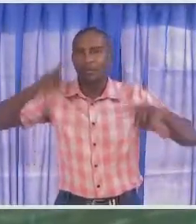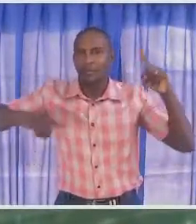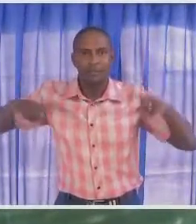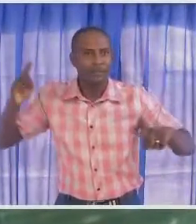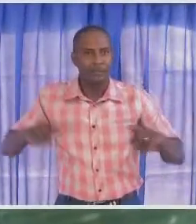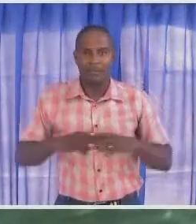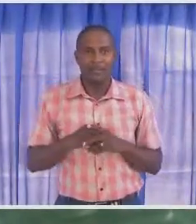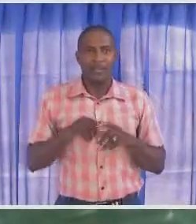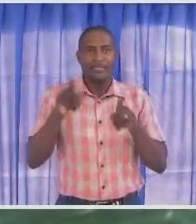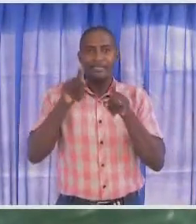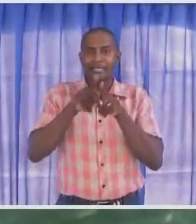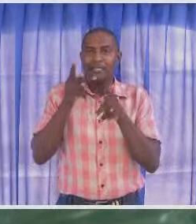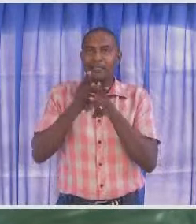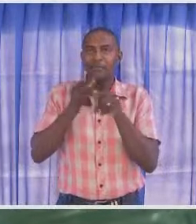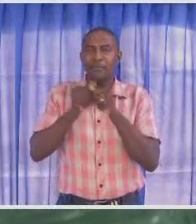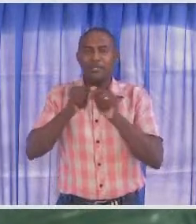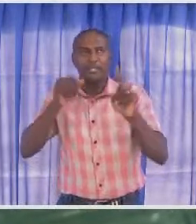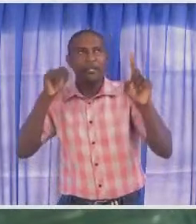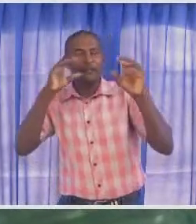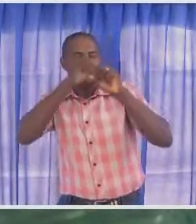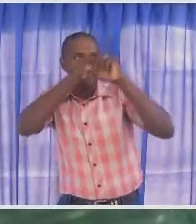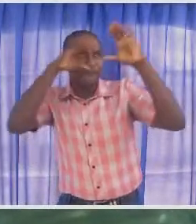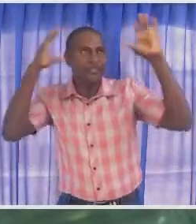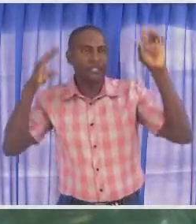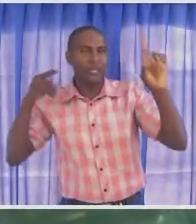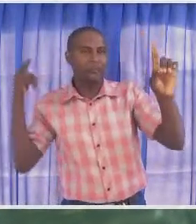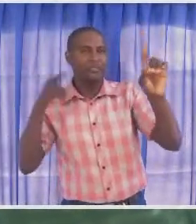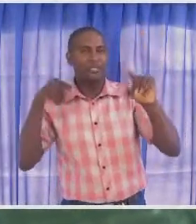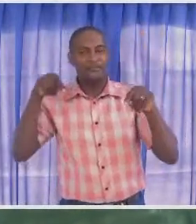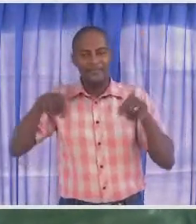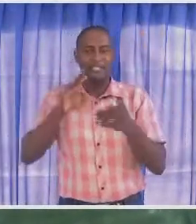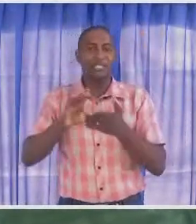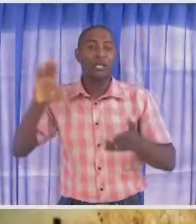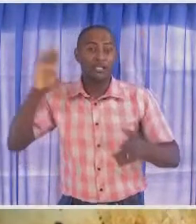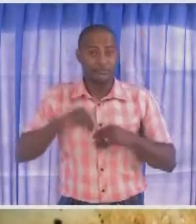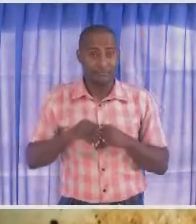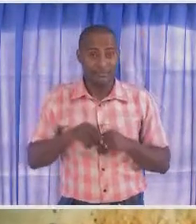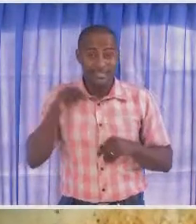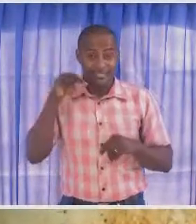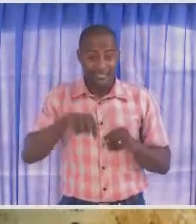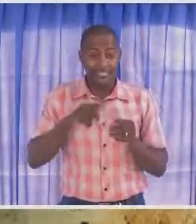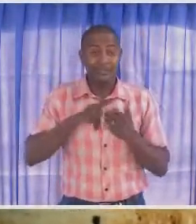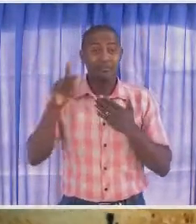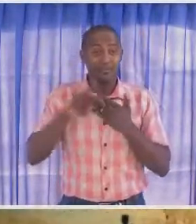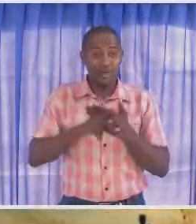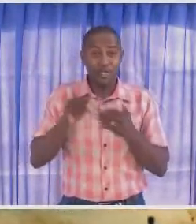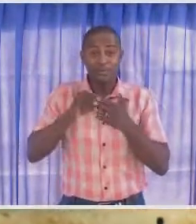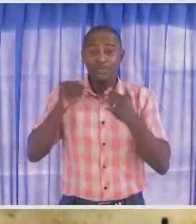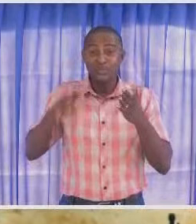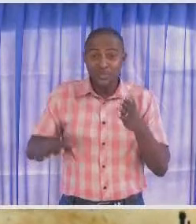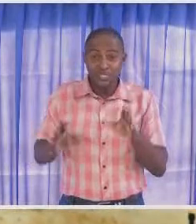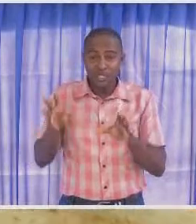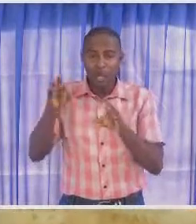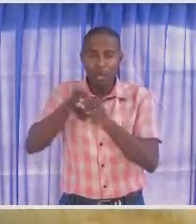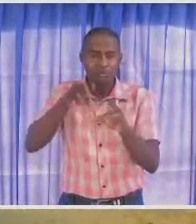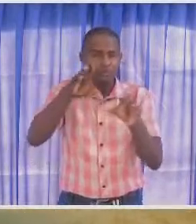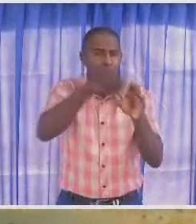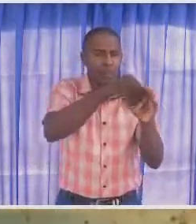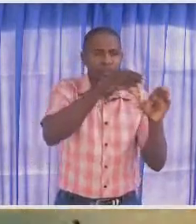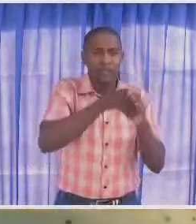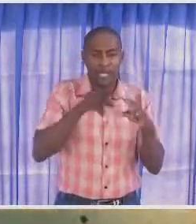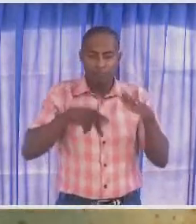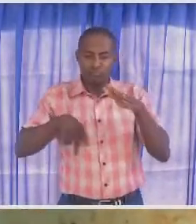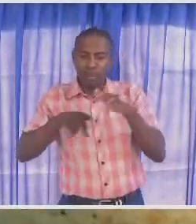it is in keeping with the vision and mission of Knockalva Polytechnic College. Through this program, students are engaged in